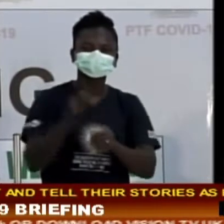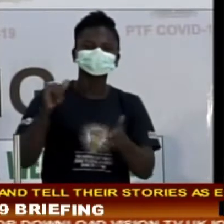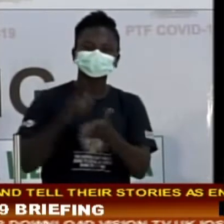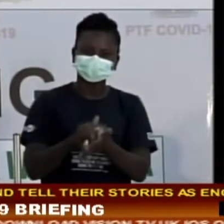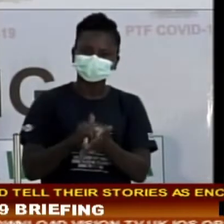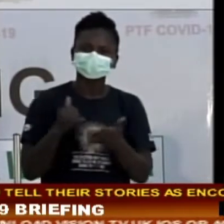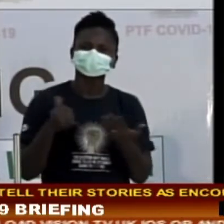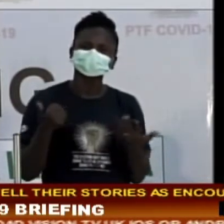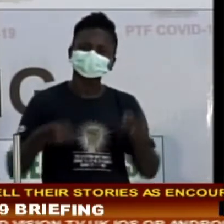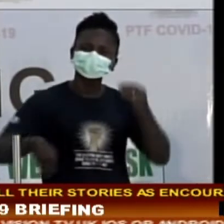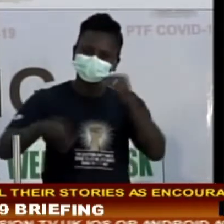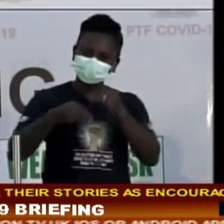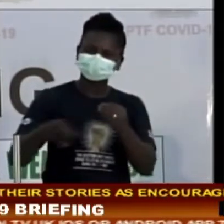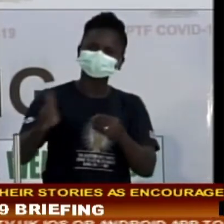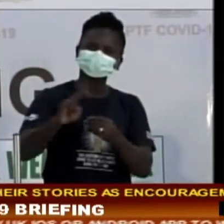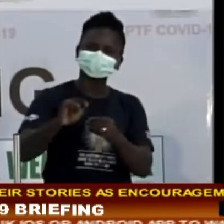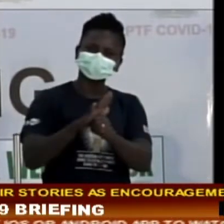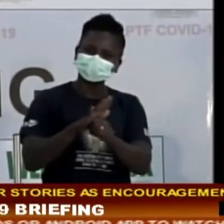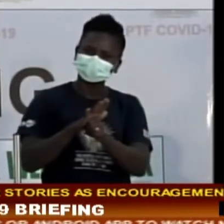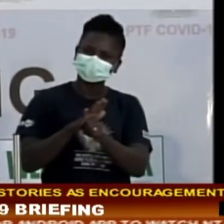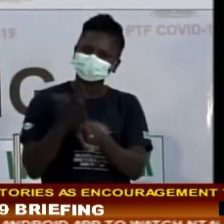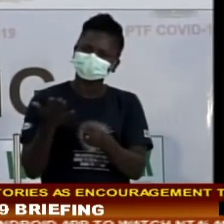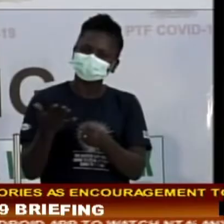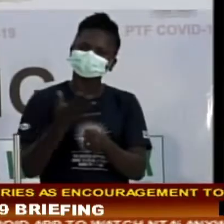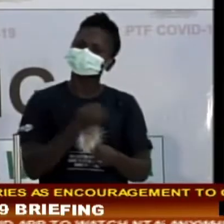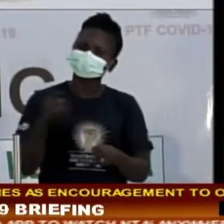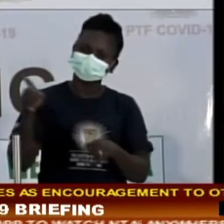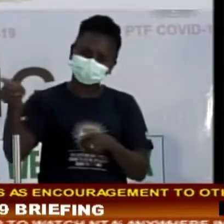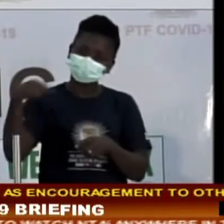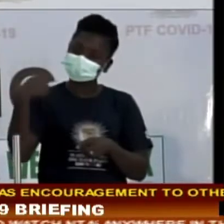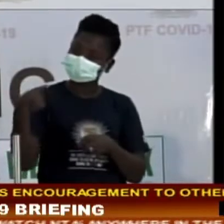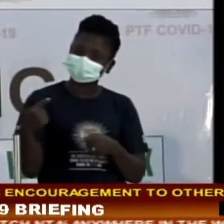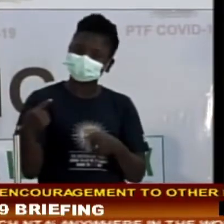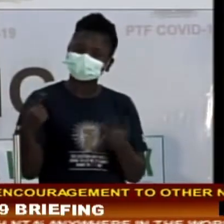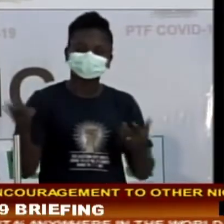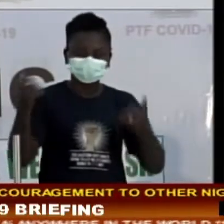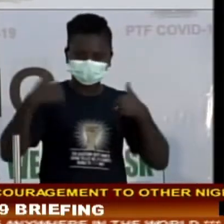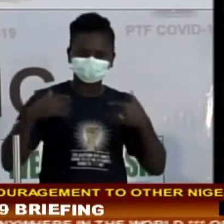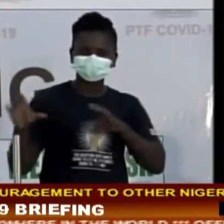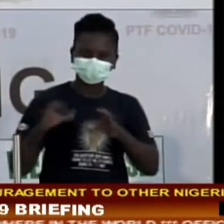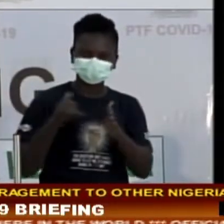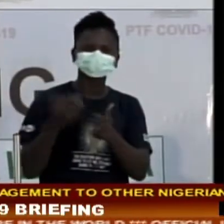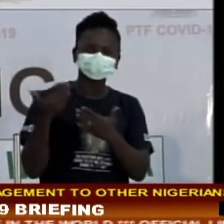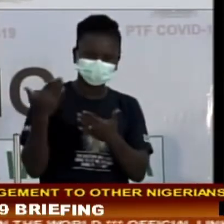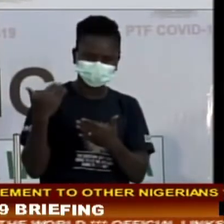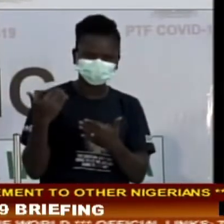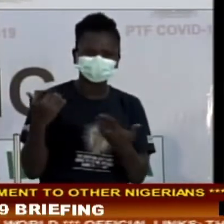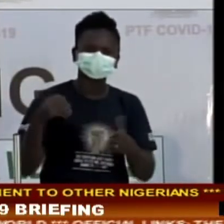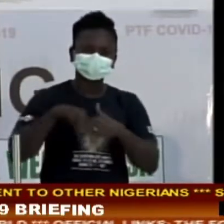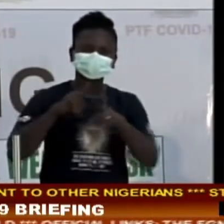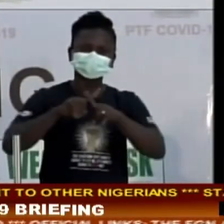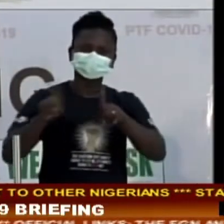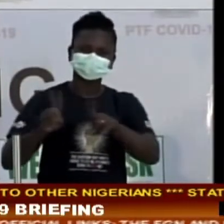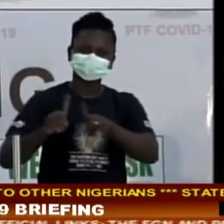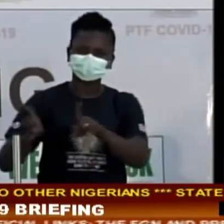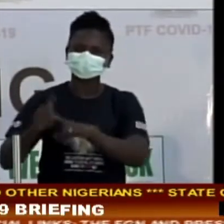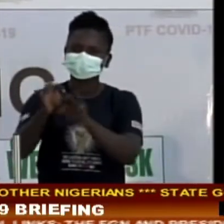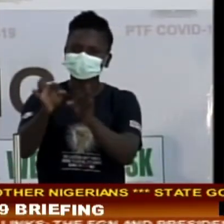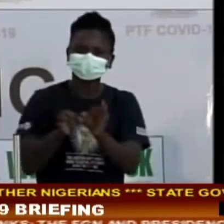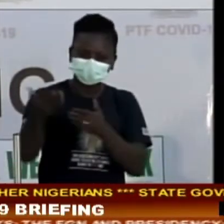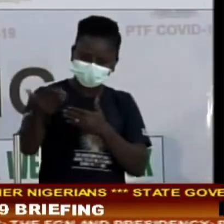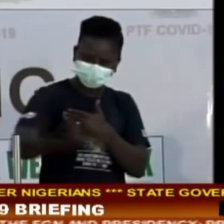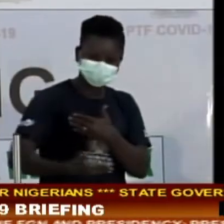more useful and like I said and I've done this severally at several fronts we welcome all